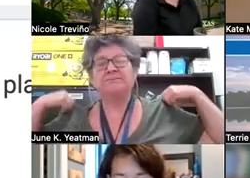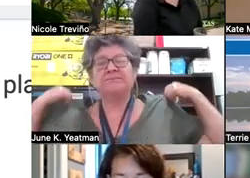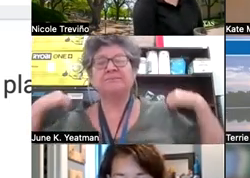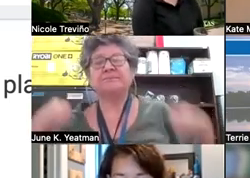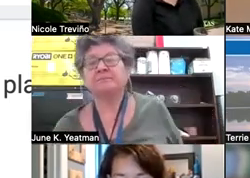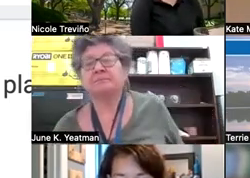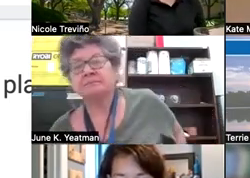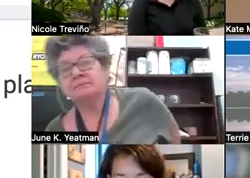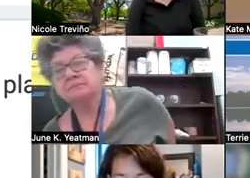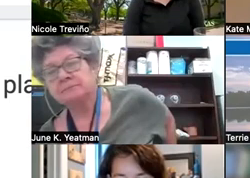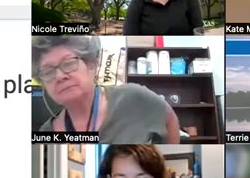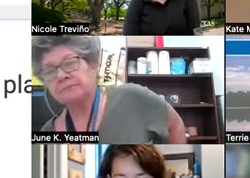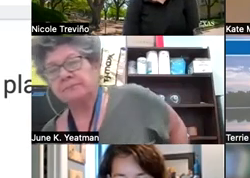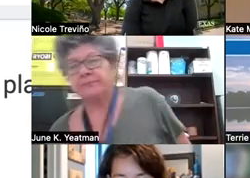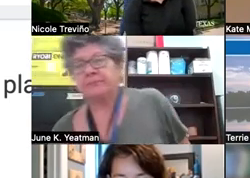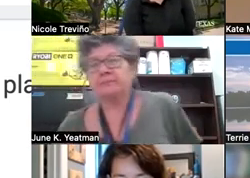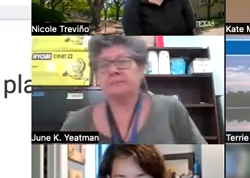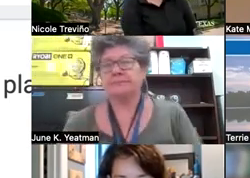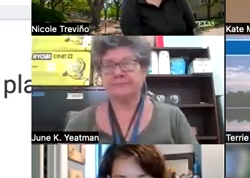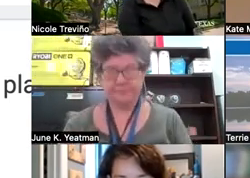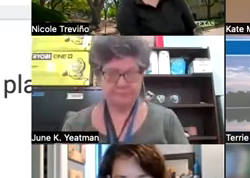So I'll turn it over to Kate now.